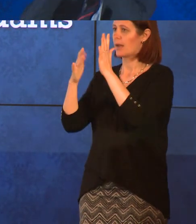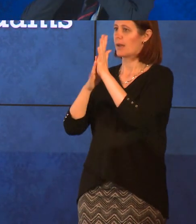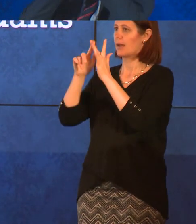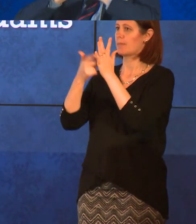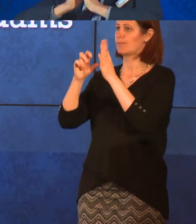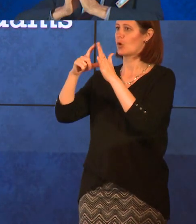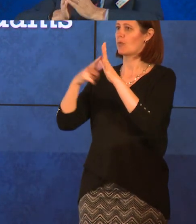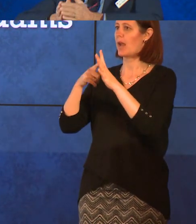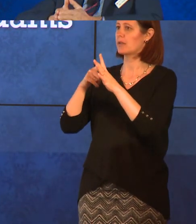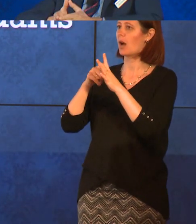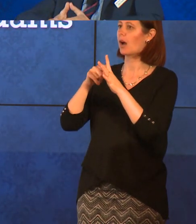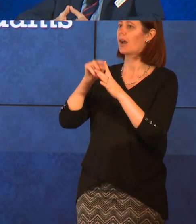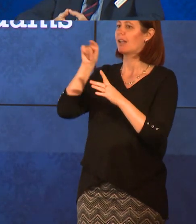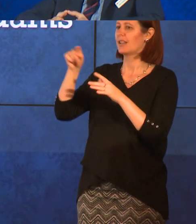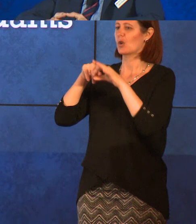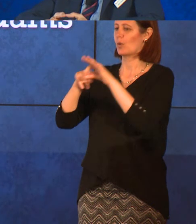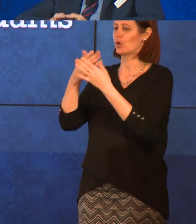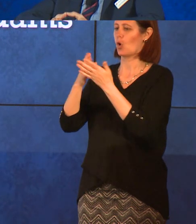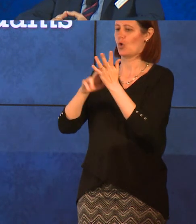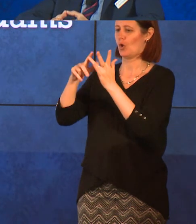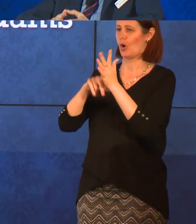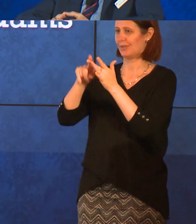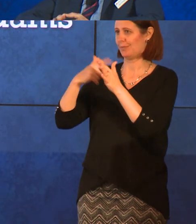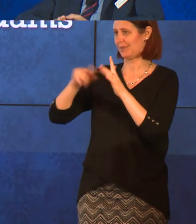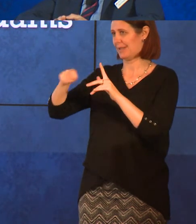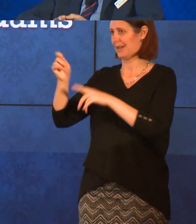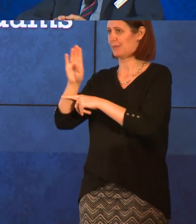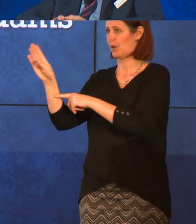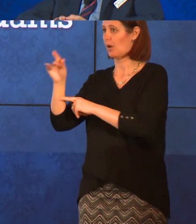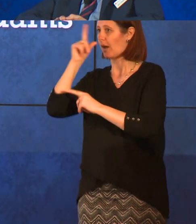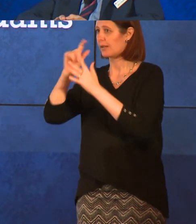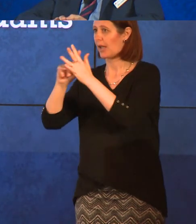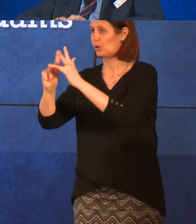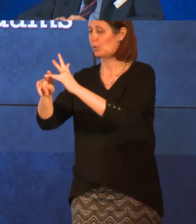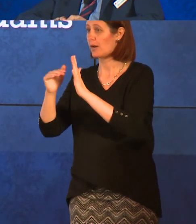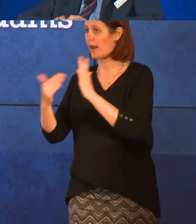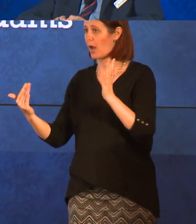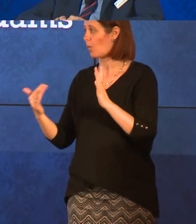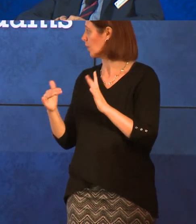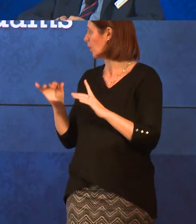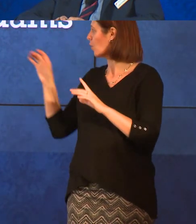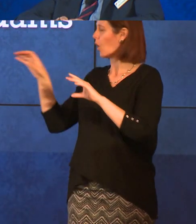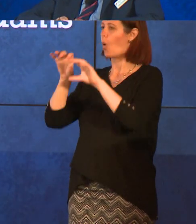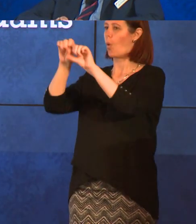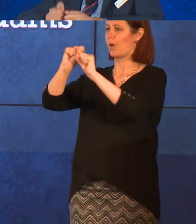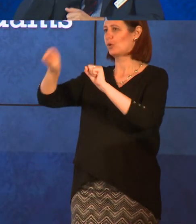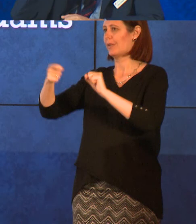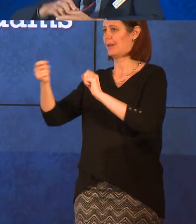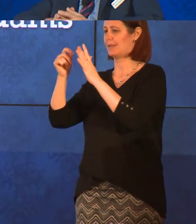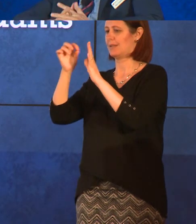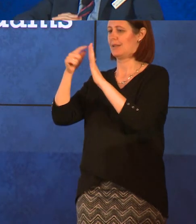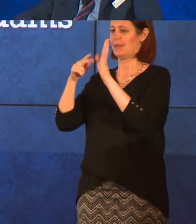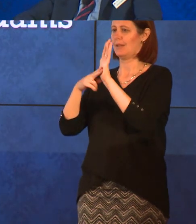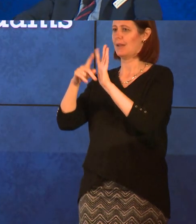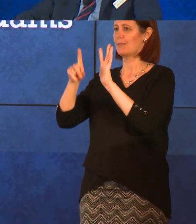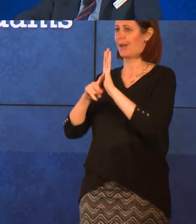with this as a question on notice. Excellent. That's great. let's wait until the next panel because we're